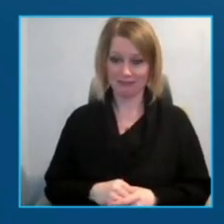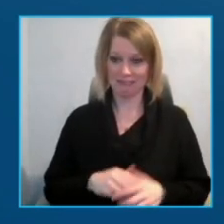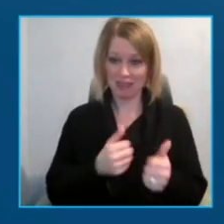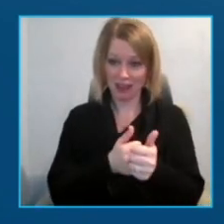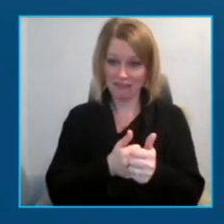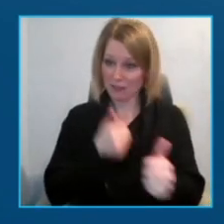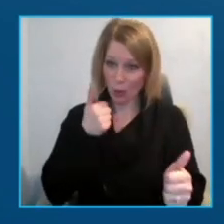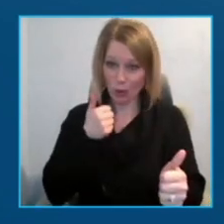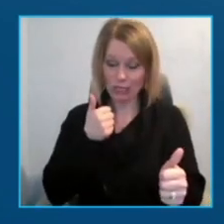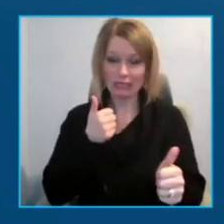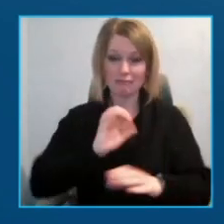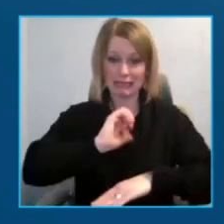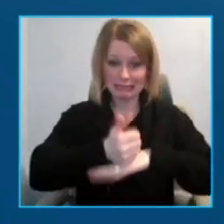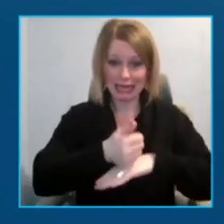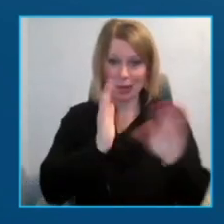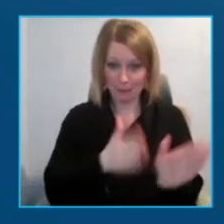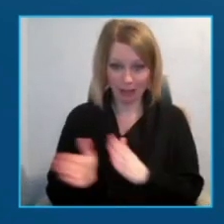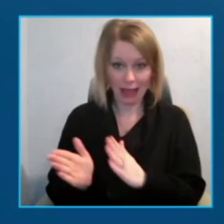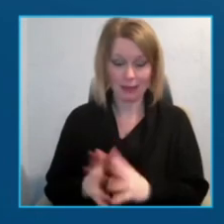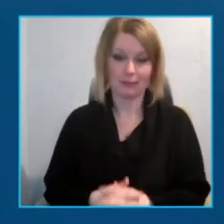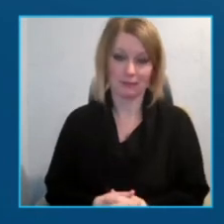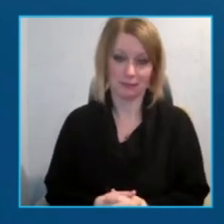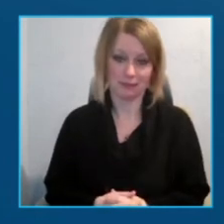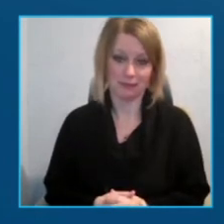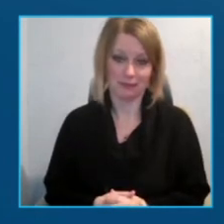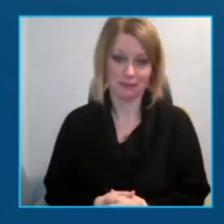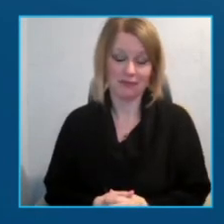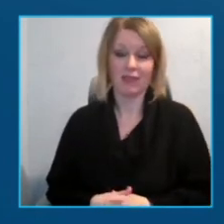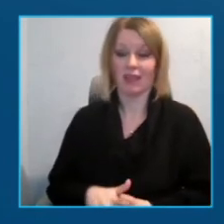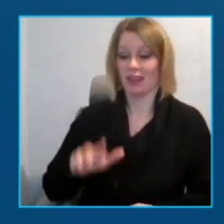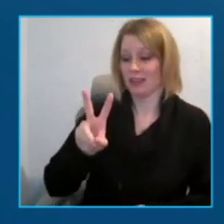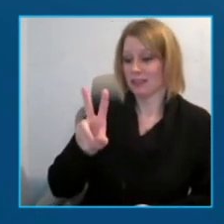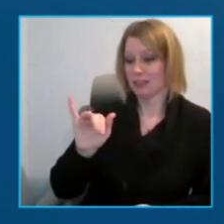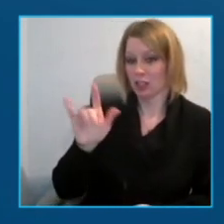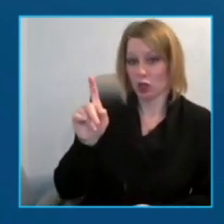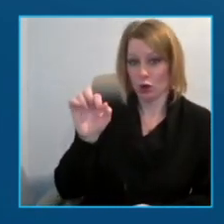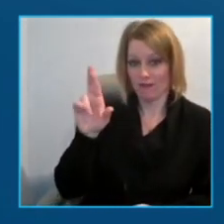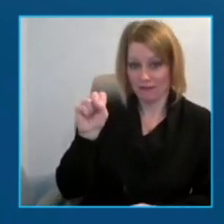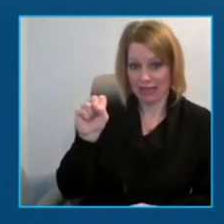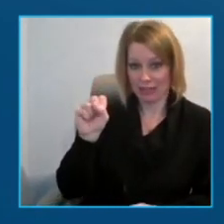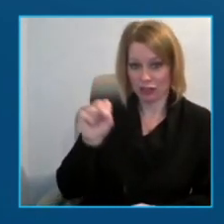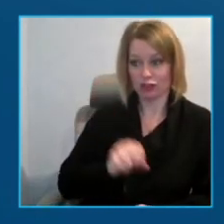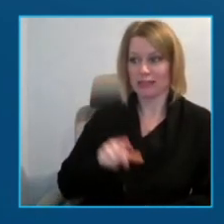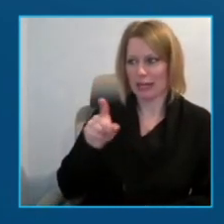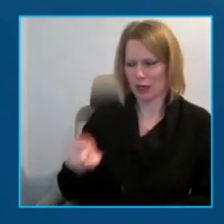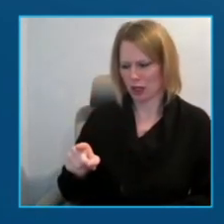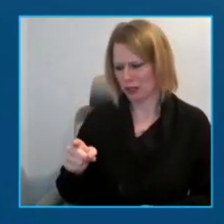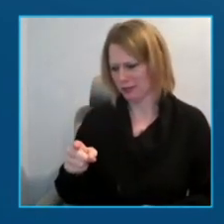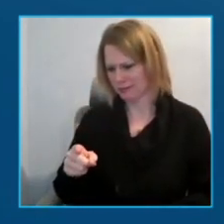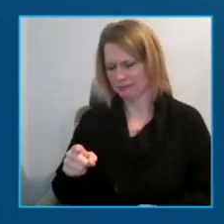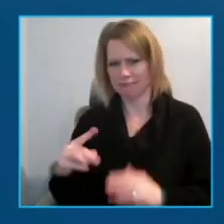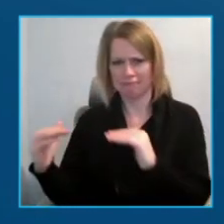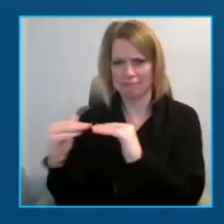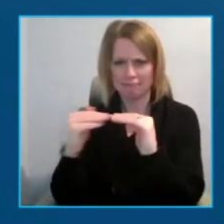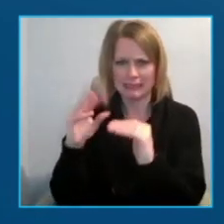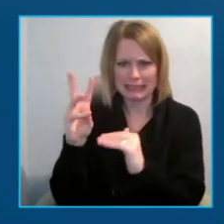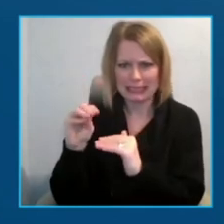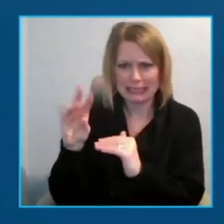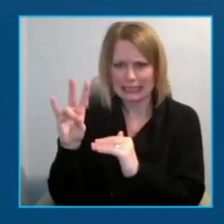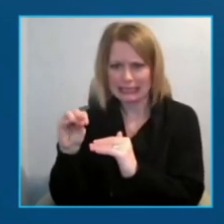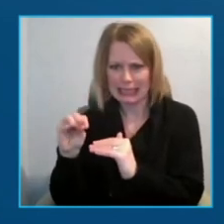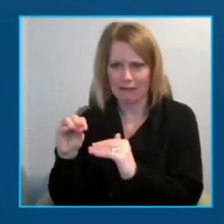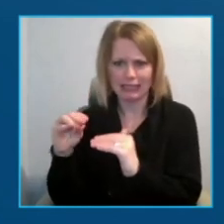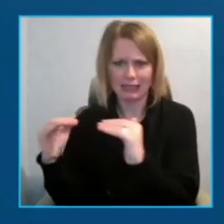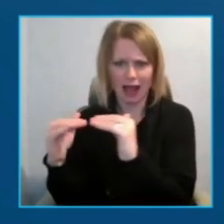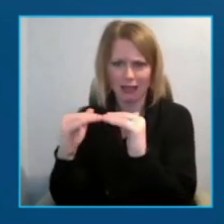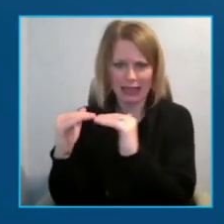plan. And it was not until Vickers and her 60, 70 colleagues filed multiple challenges that the